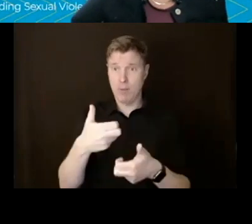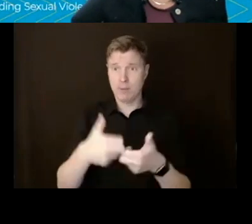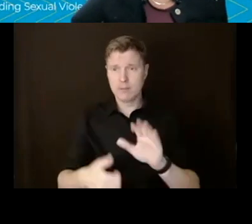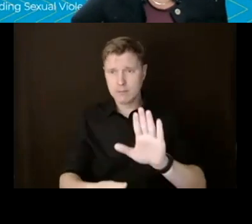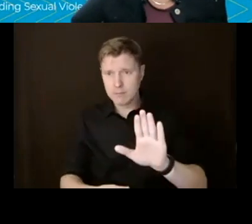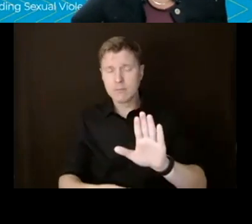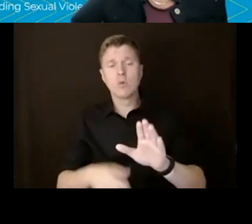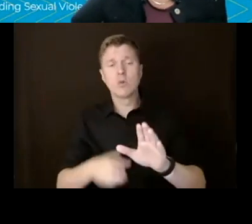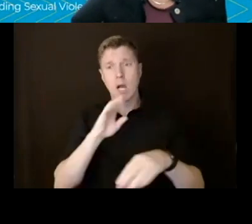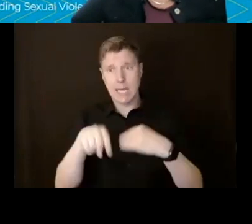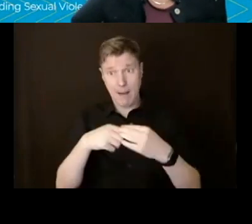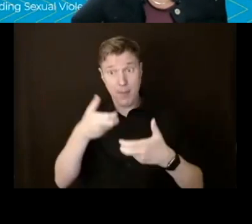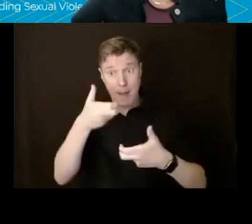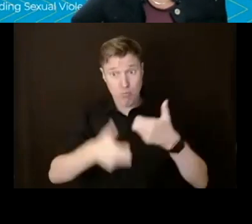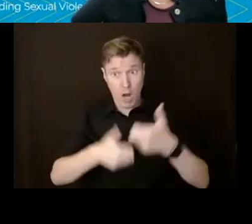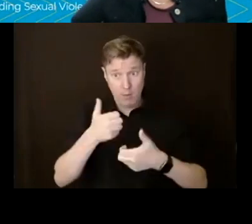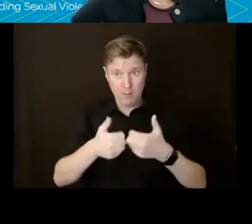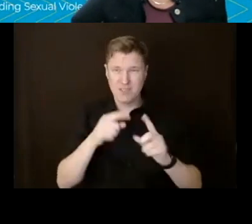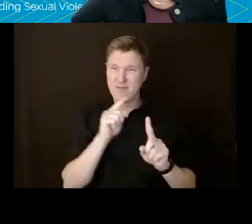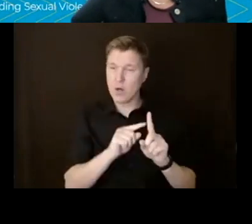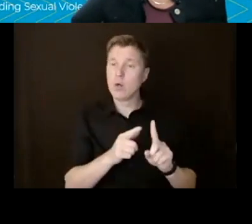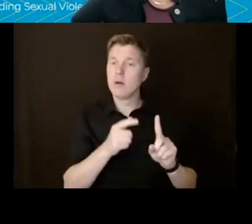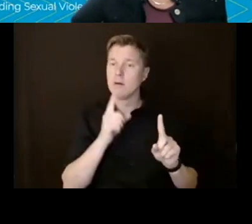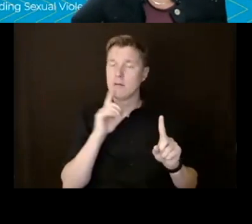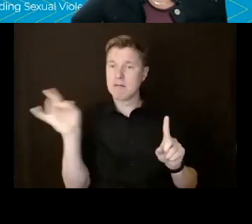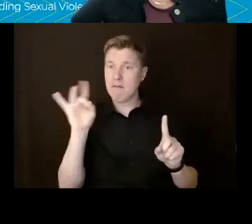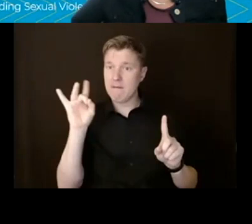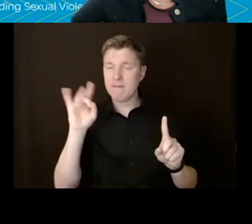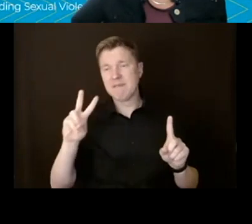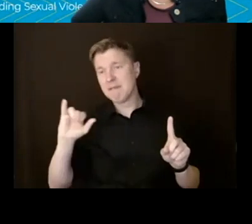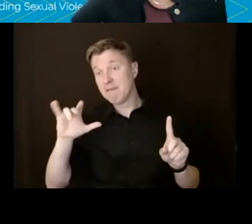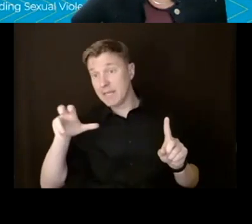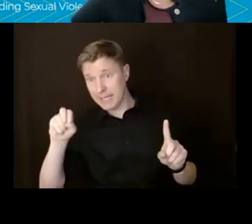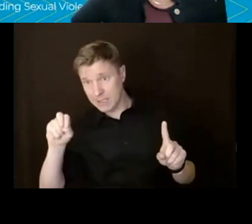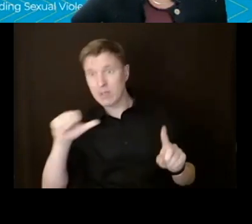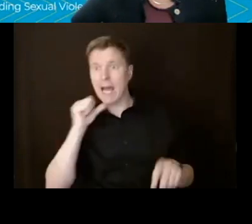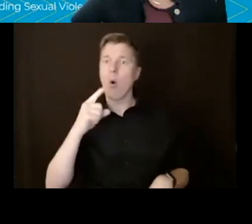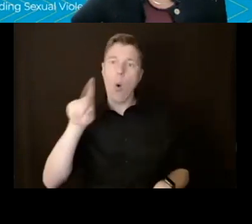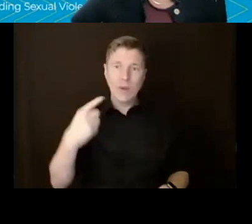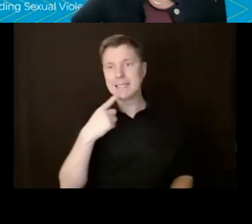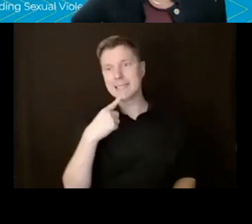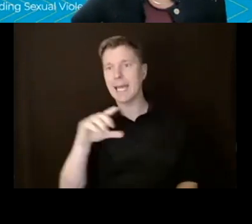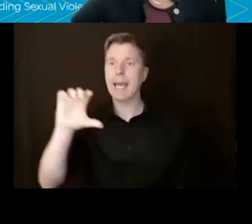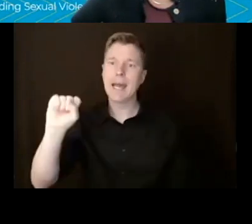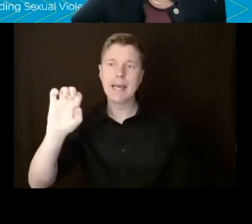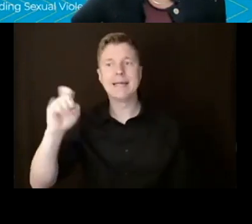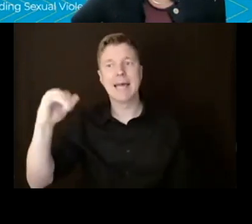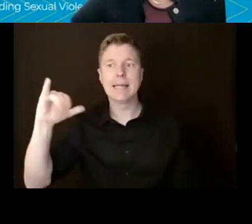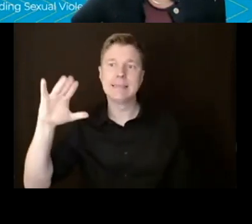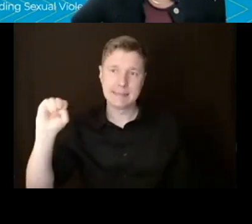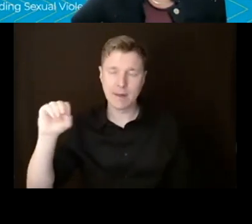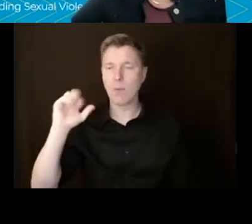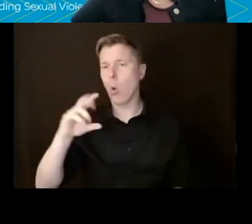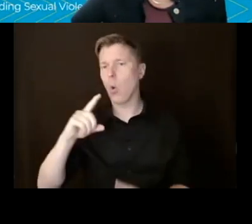about the problems as the villains explicitly, so we don't just say sexism is the problem, right? Or